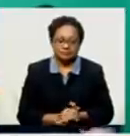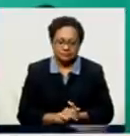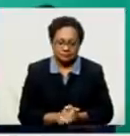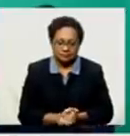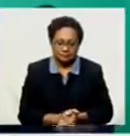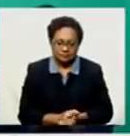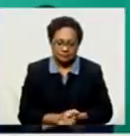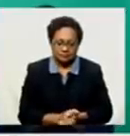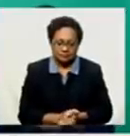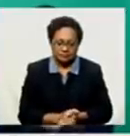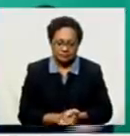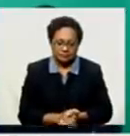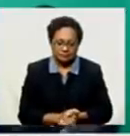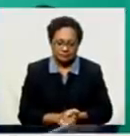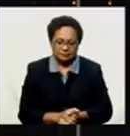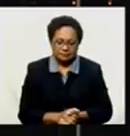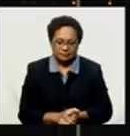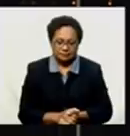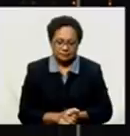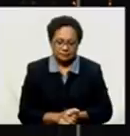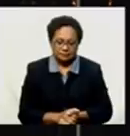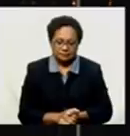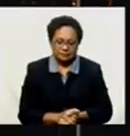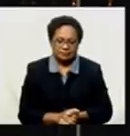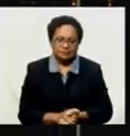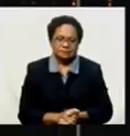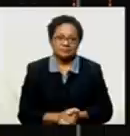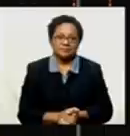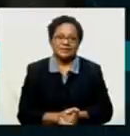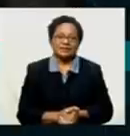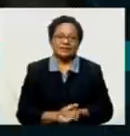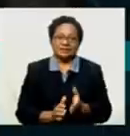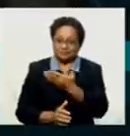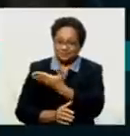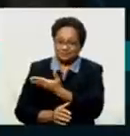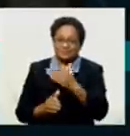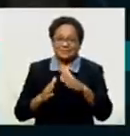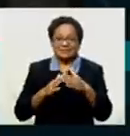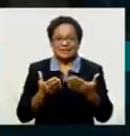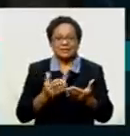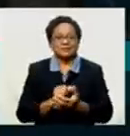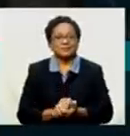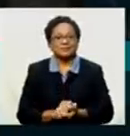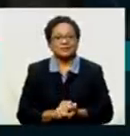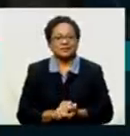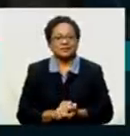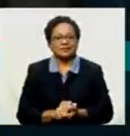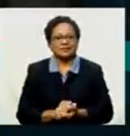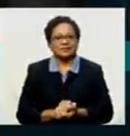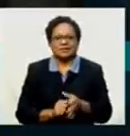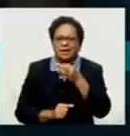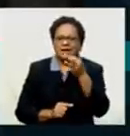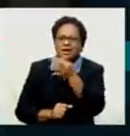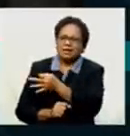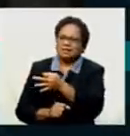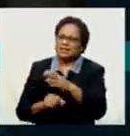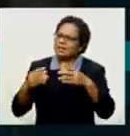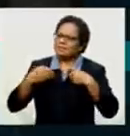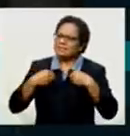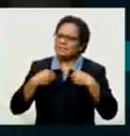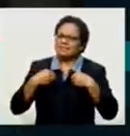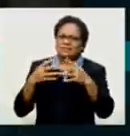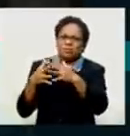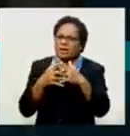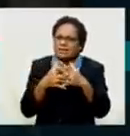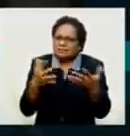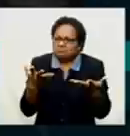matter of 3 or 4 days was $10.6 million. And Felipe Naikaso joins us live now. Felipe, what do businesses in the West expect in the